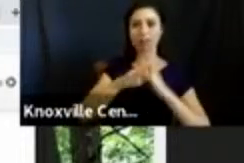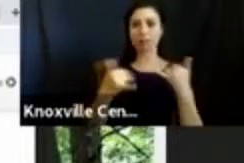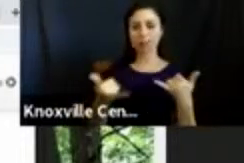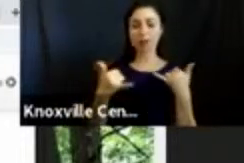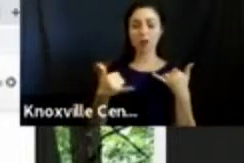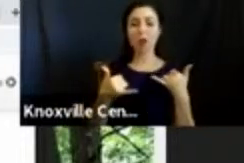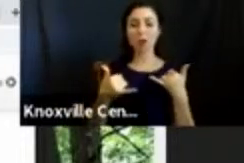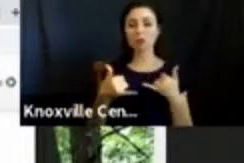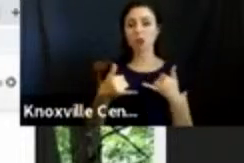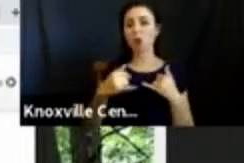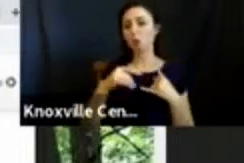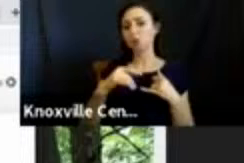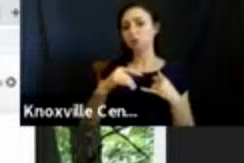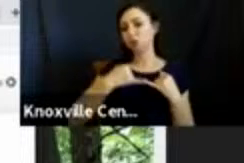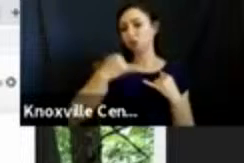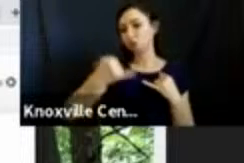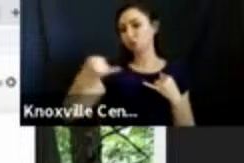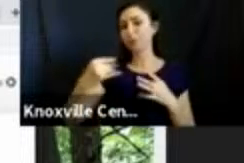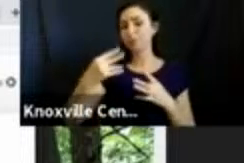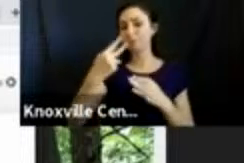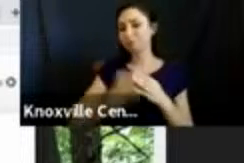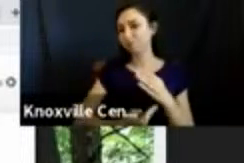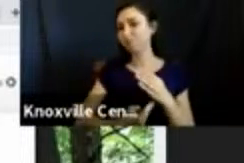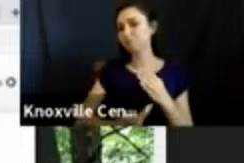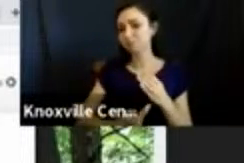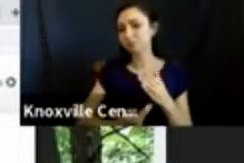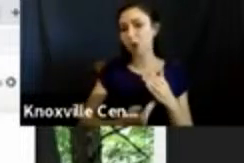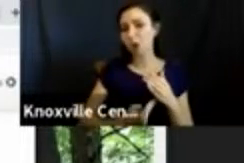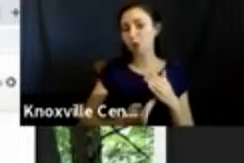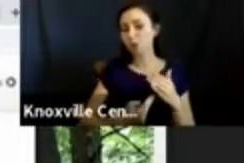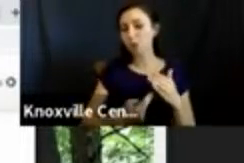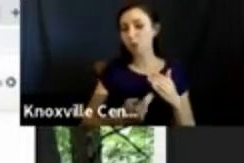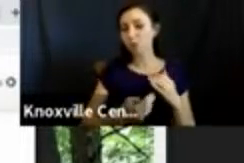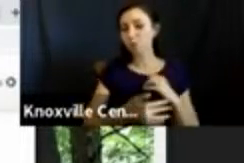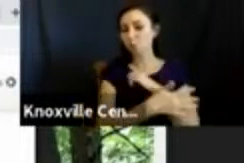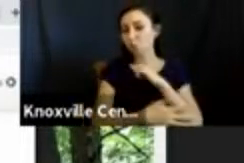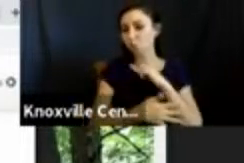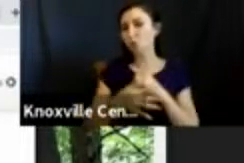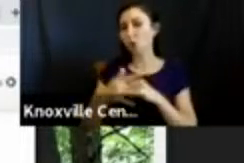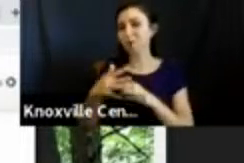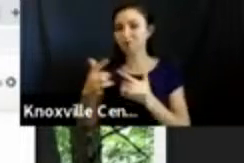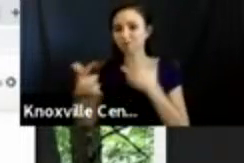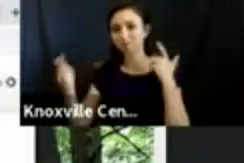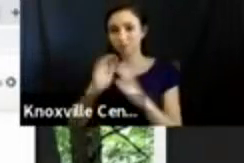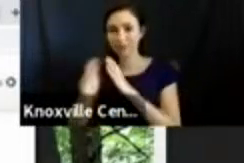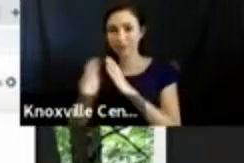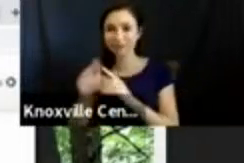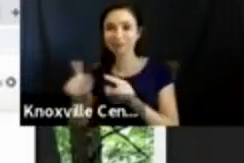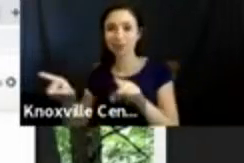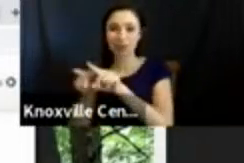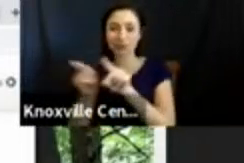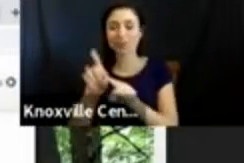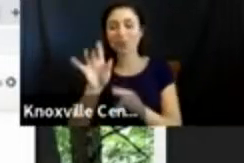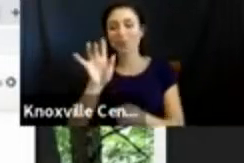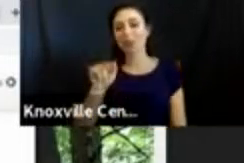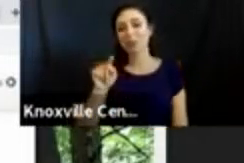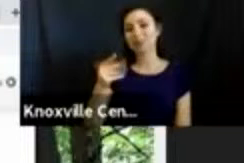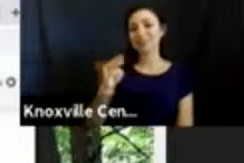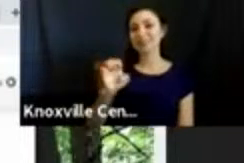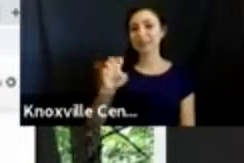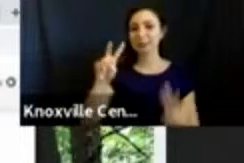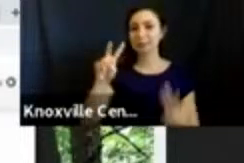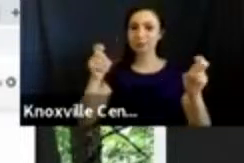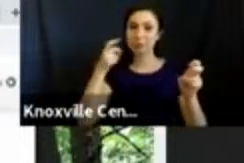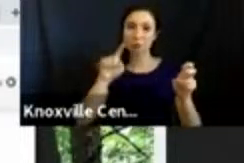in the rural regions and the metro regions. That was pretty much the theme of Monday's call. You know,